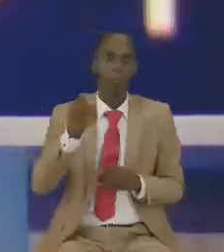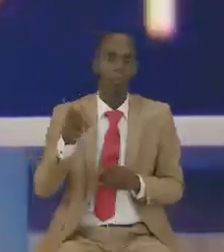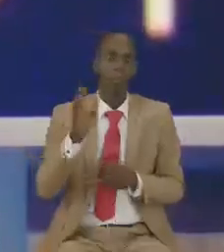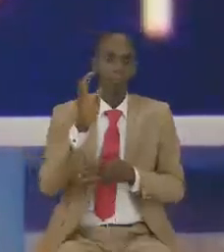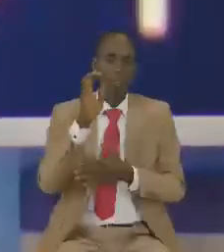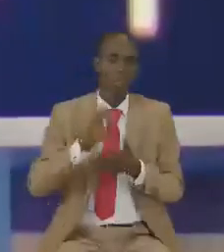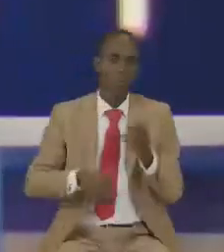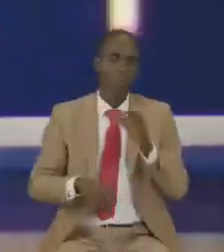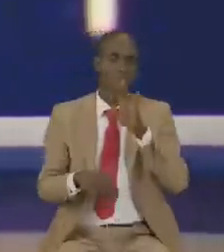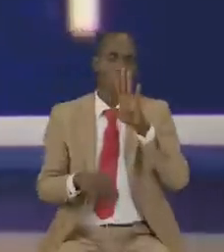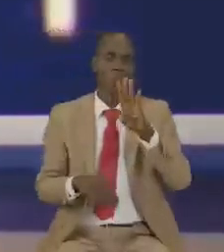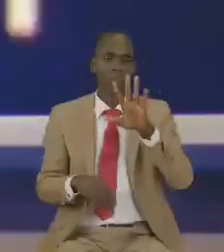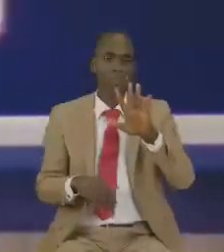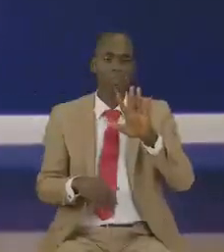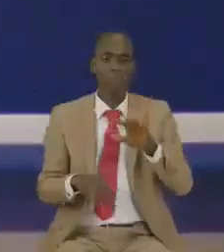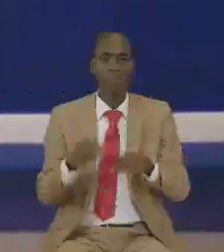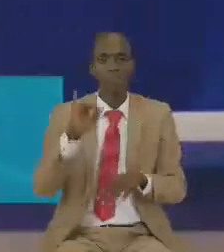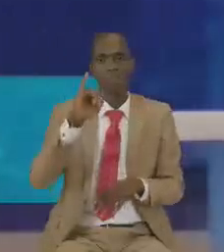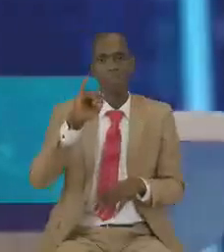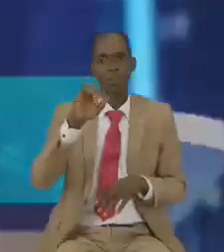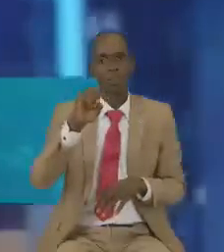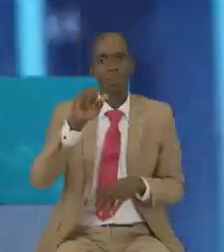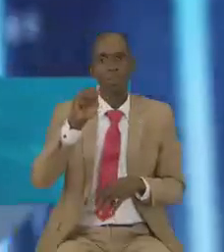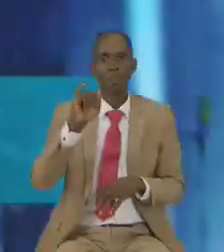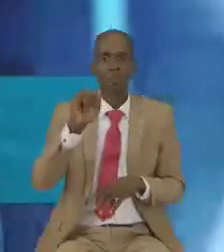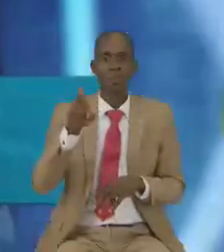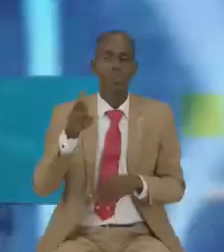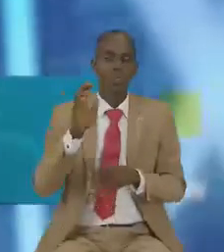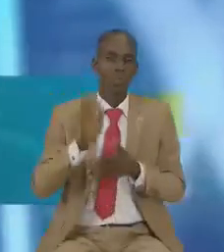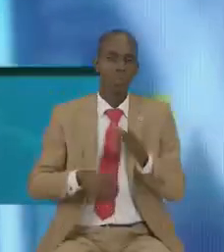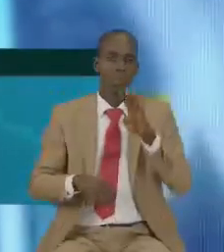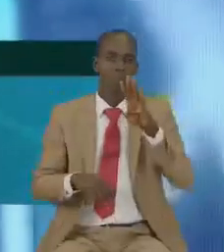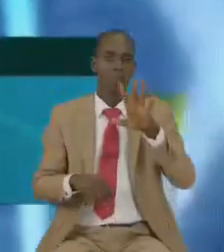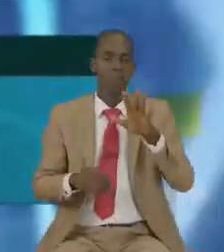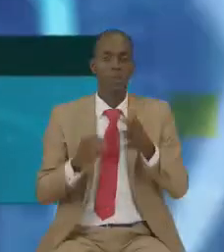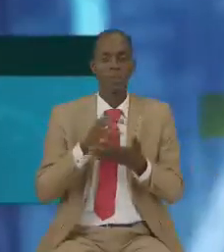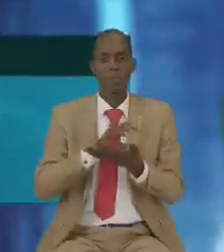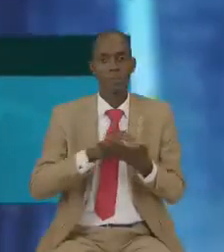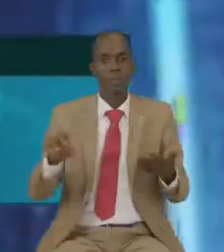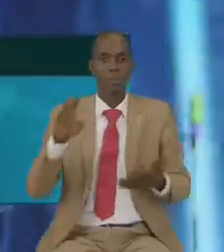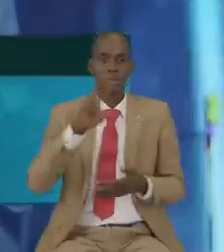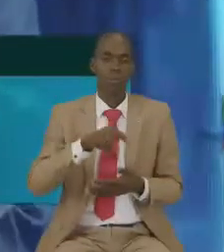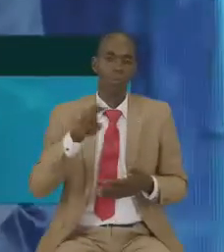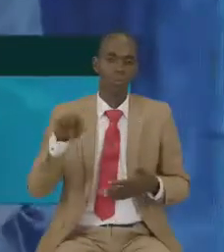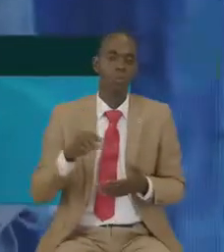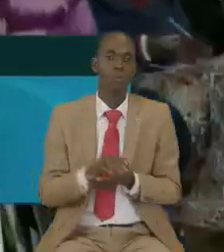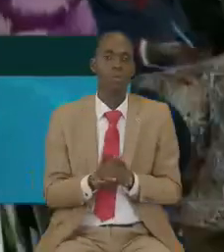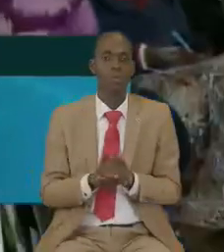22. Isaiah chapter 45, reading from verse 22, look unto